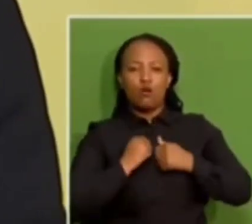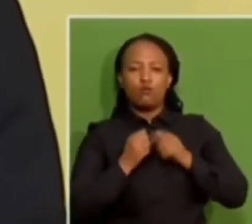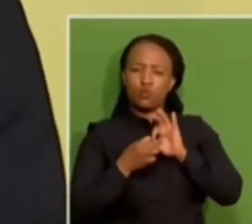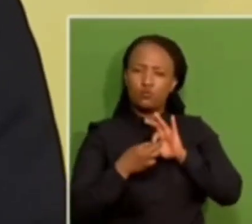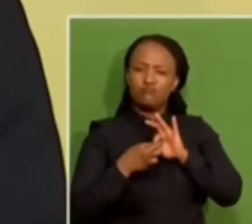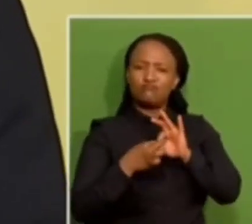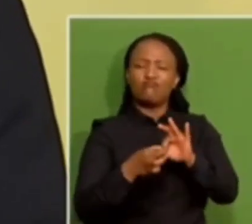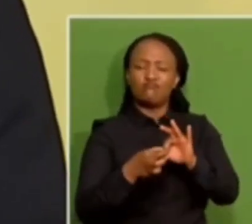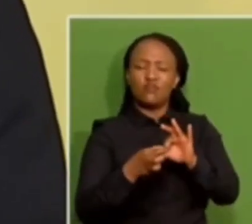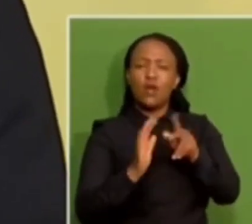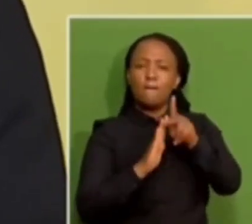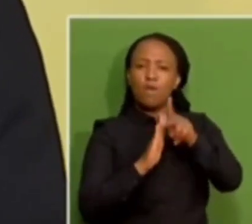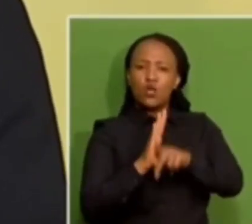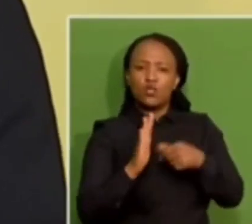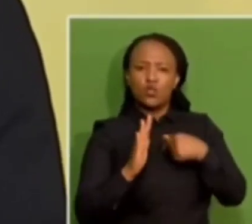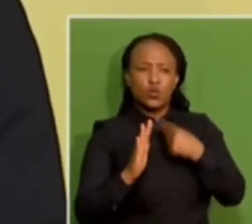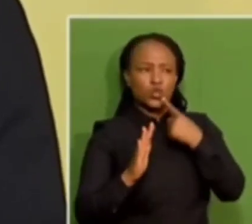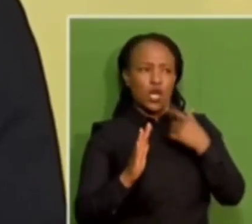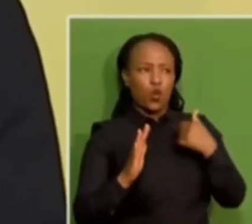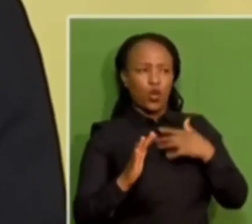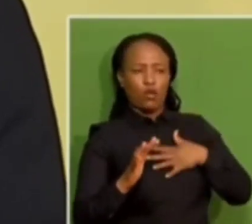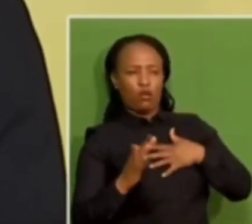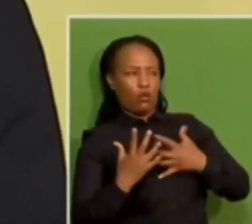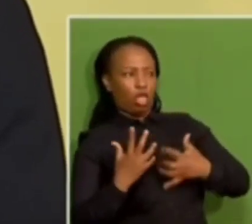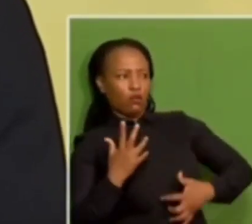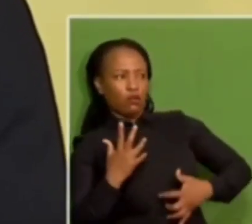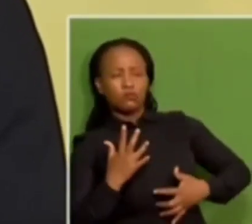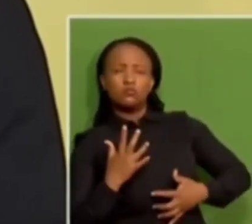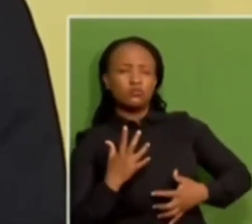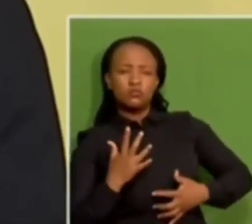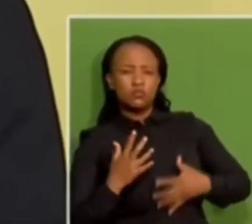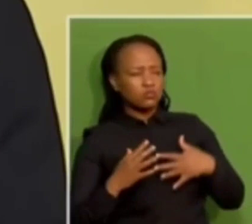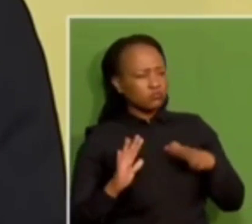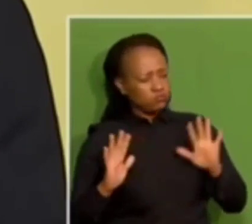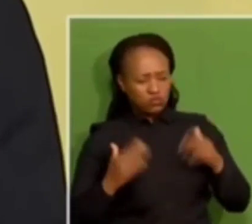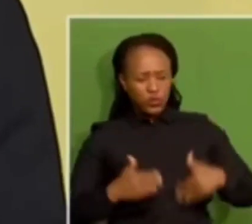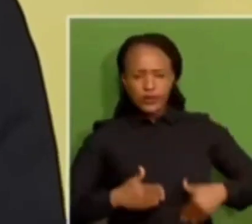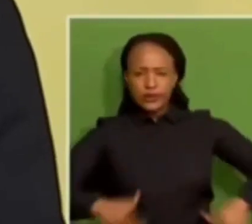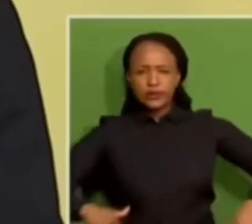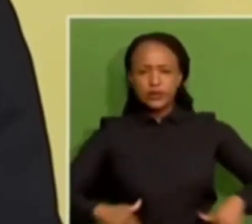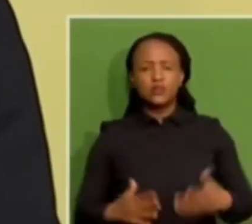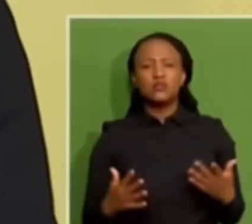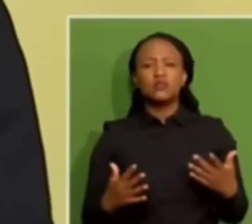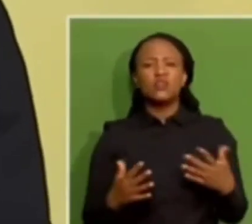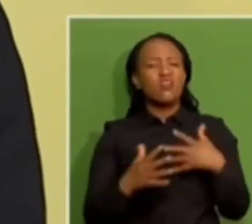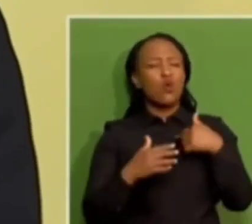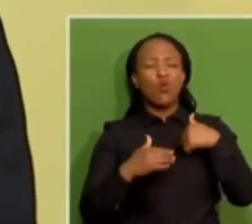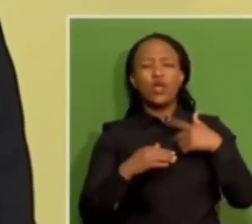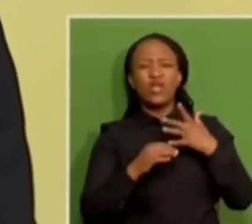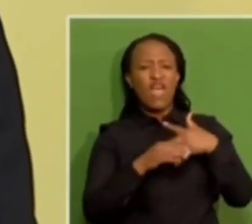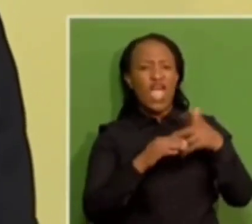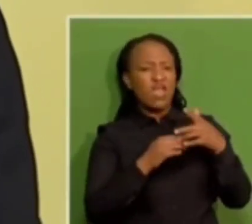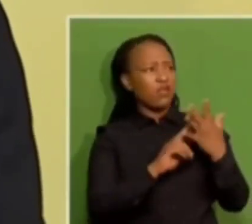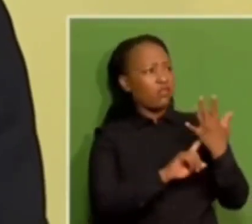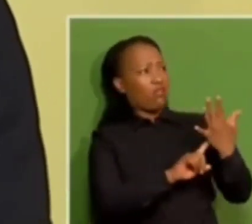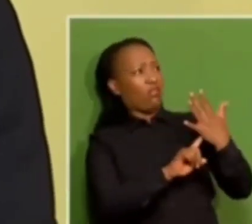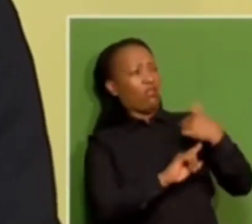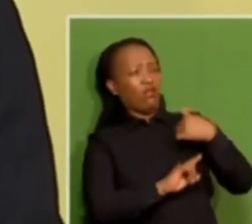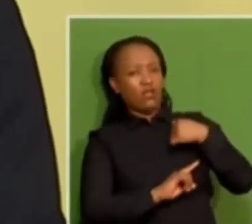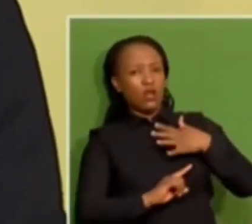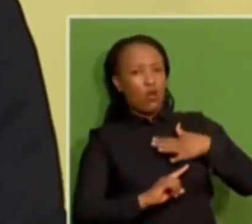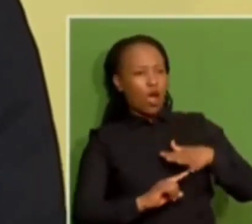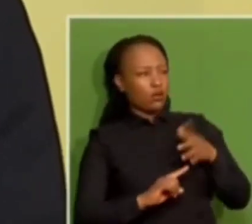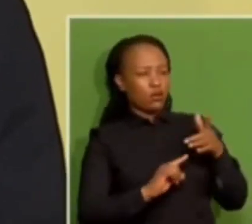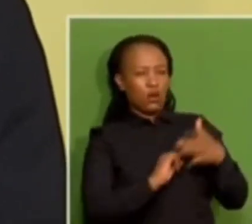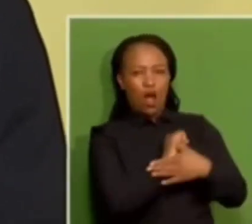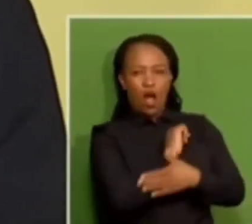committed to a policy of non-alignment we have resisted pressure to align ourselves with